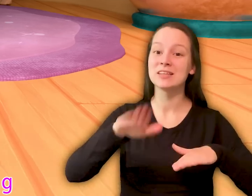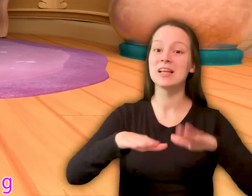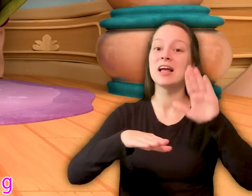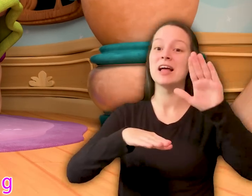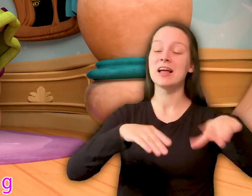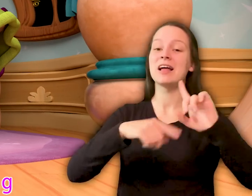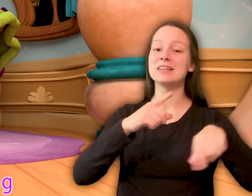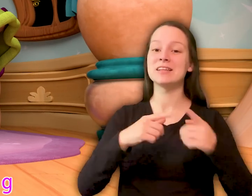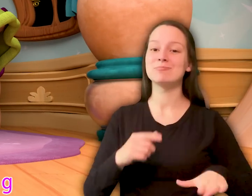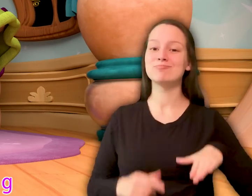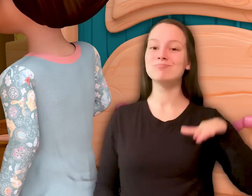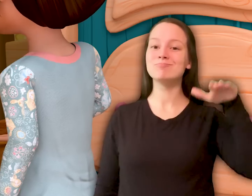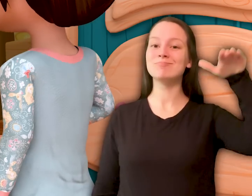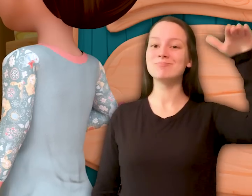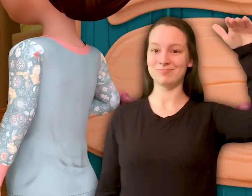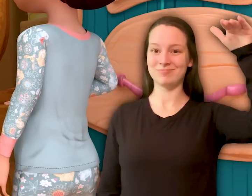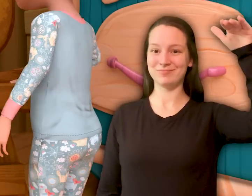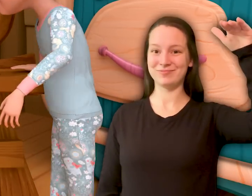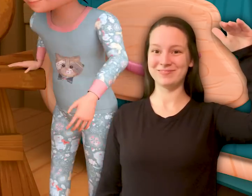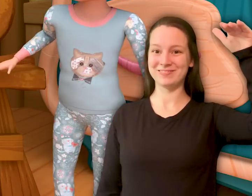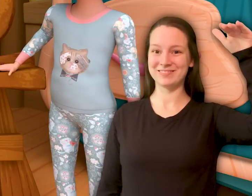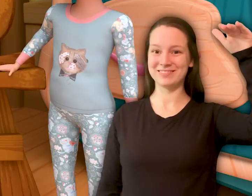till I'm not young